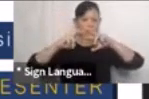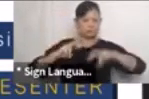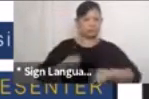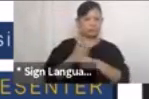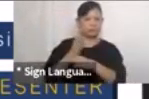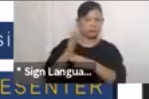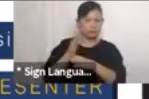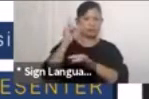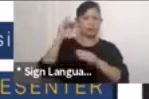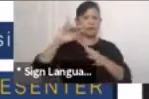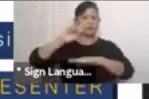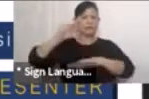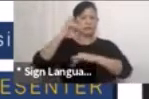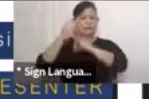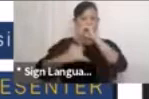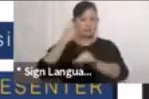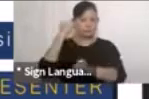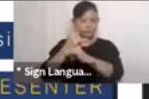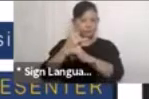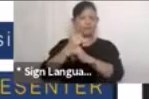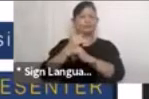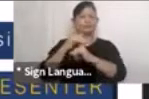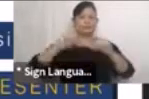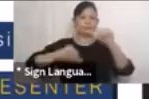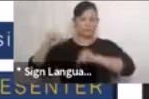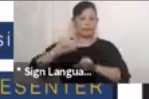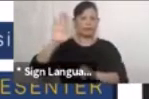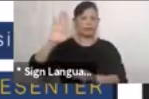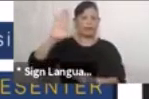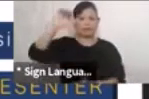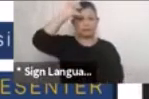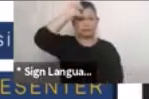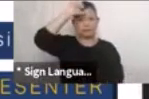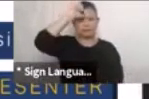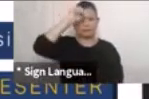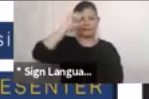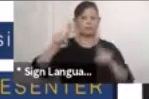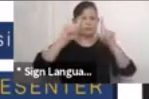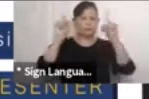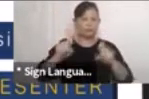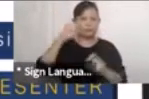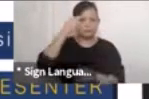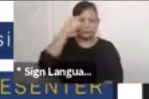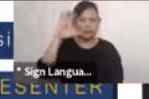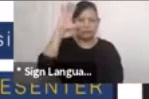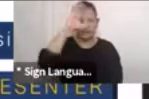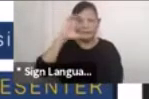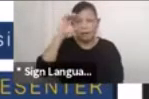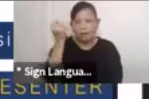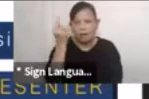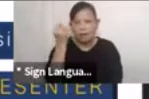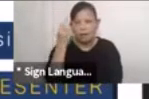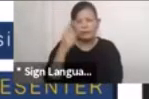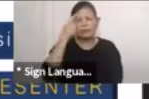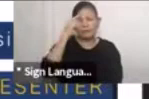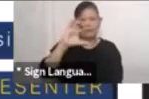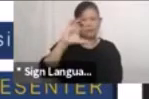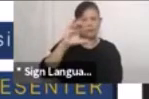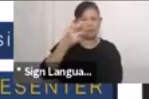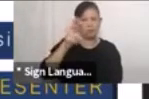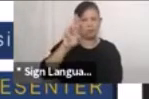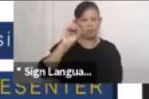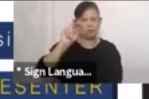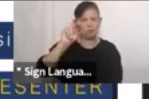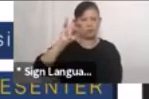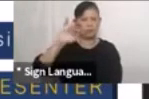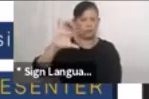International Institute for Population Sciences, Mumbai, India. Her quest for understanding the role of chronic nature of disease and their